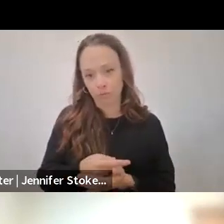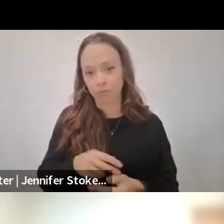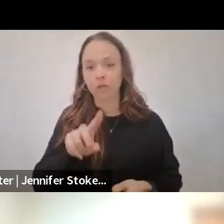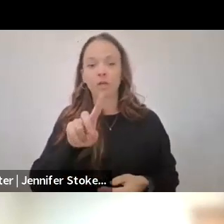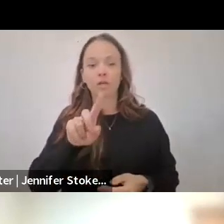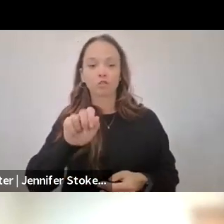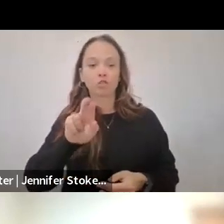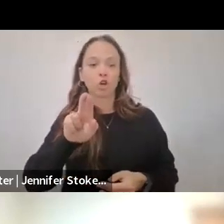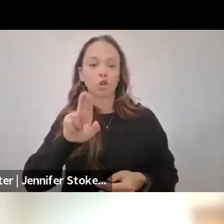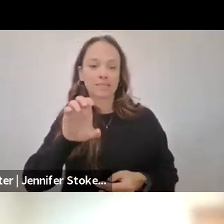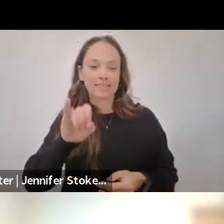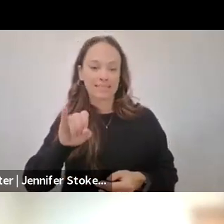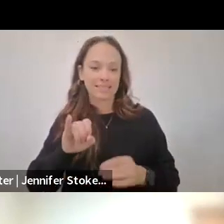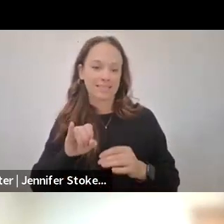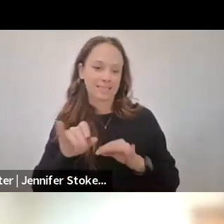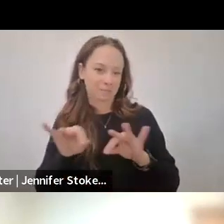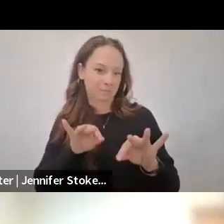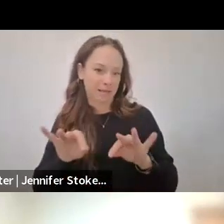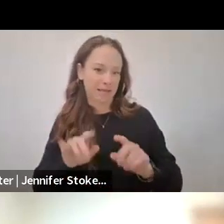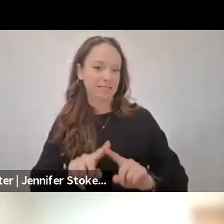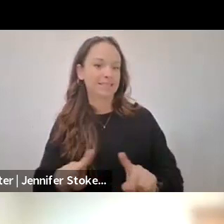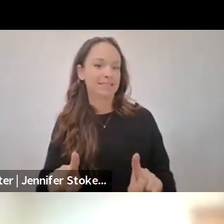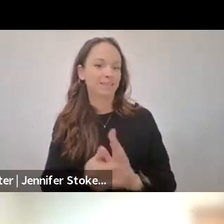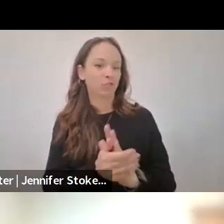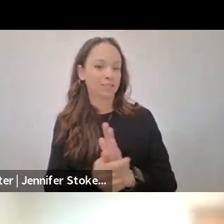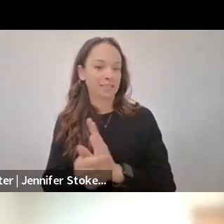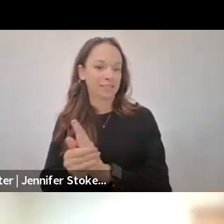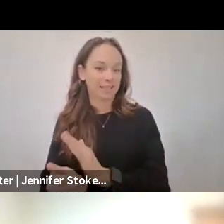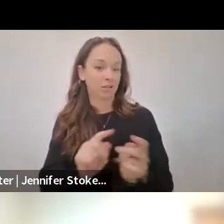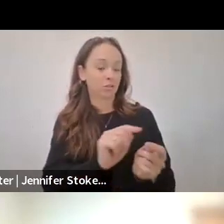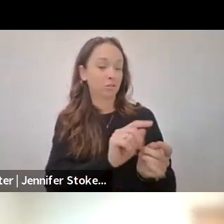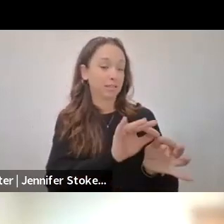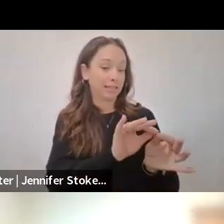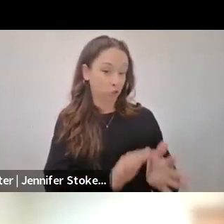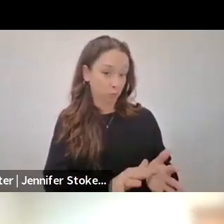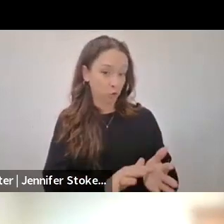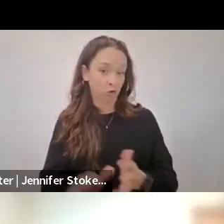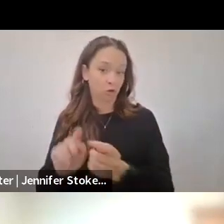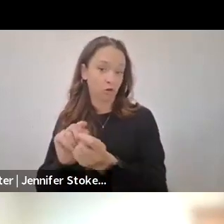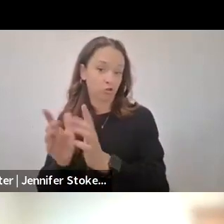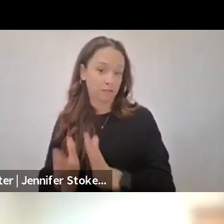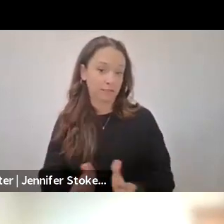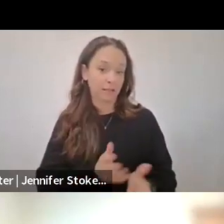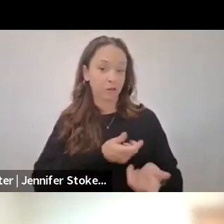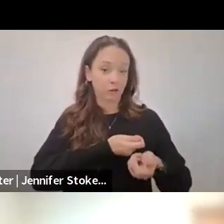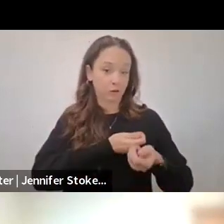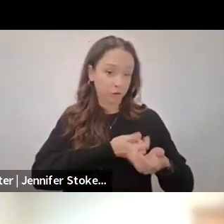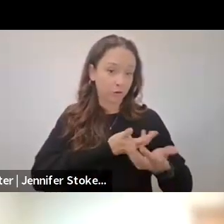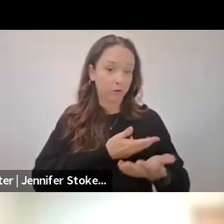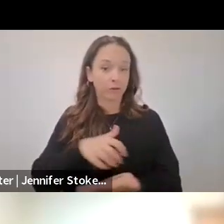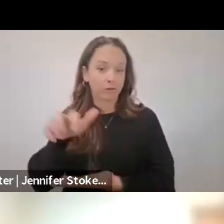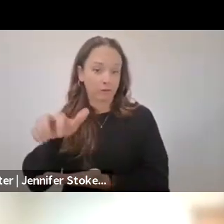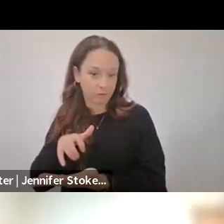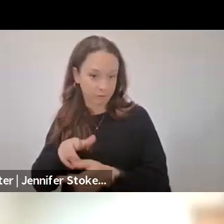different skill set when it comes to an interpreter and translator, and we want to make sure that people are aware of